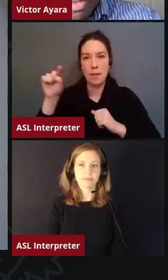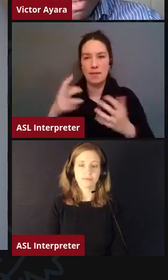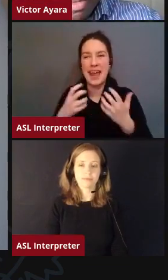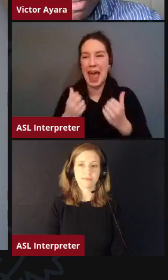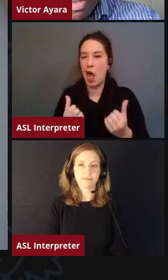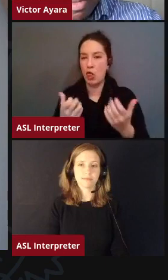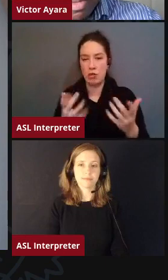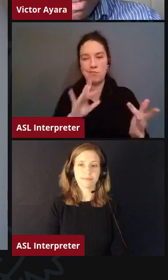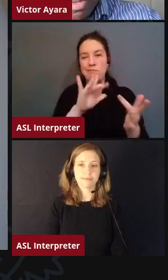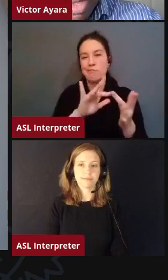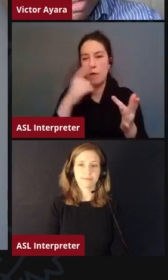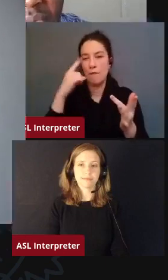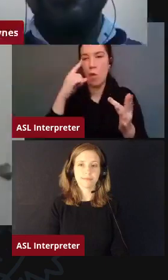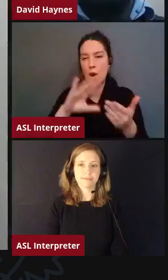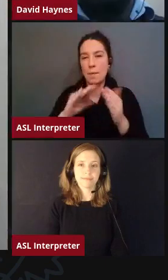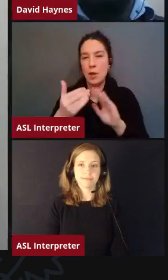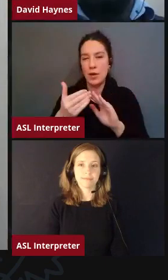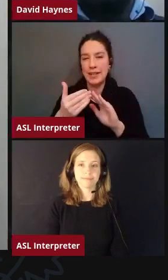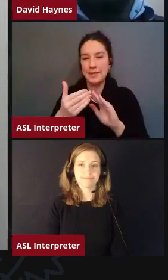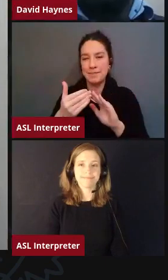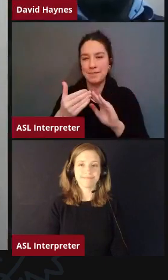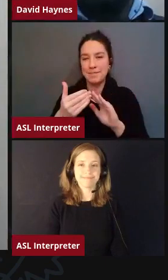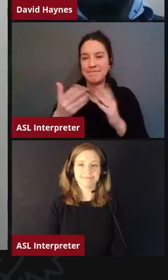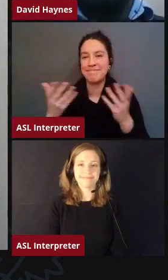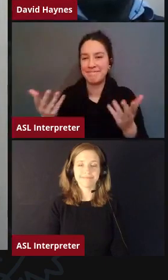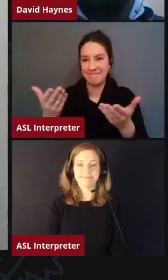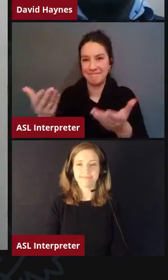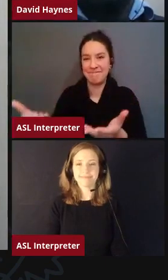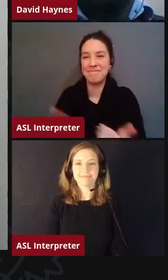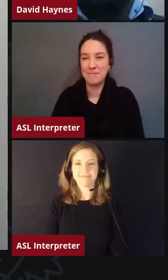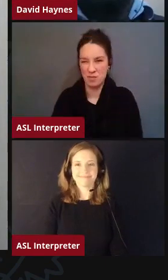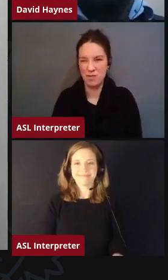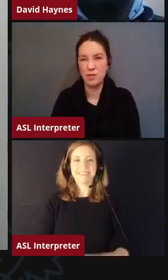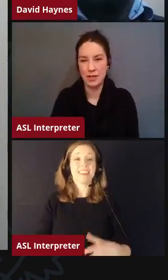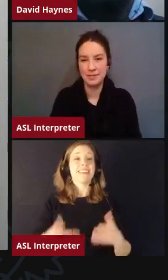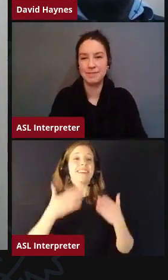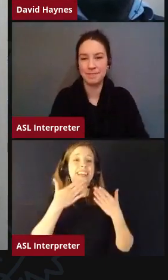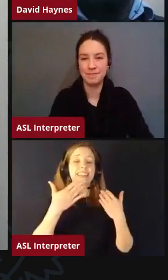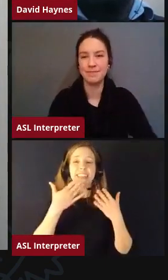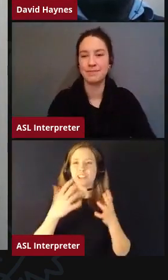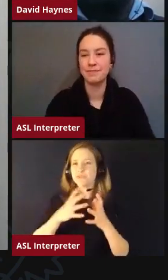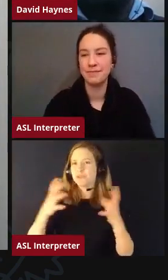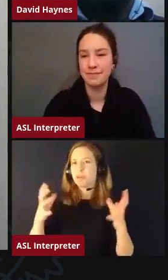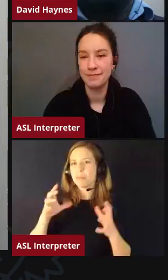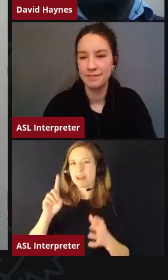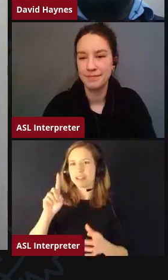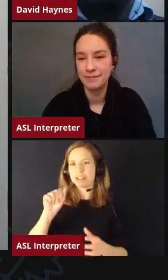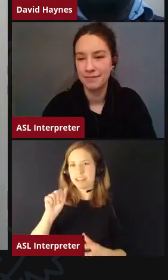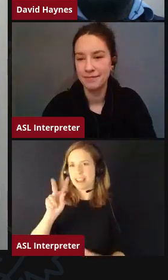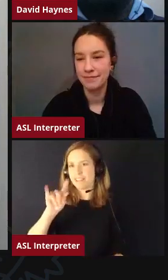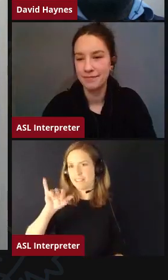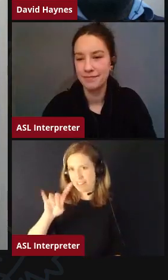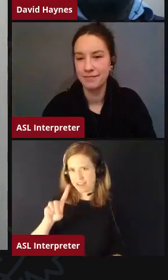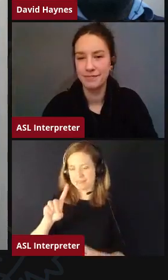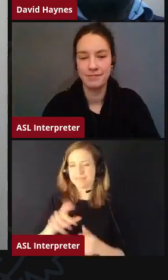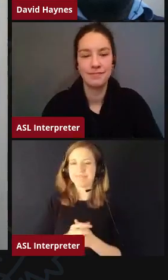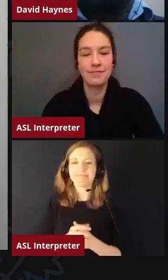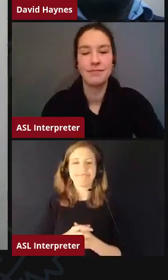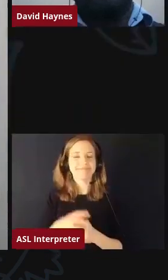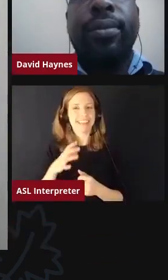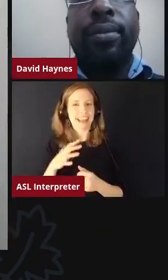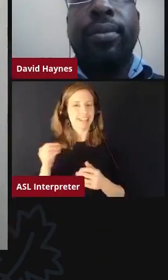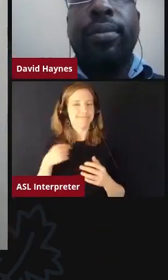to communities. Thank you so very much, David. And I just to take you up on your offer,